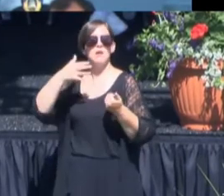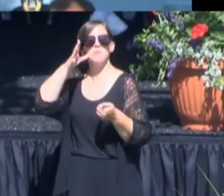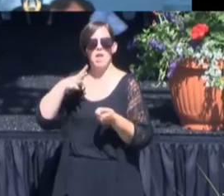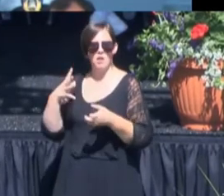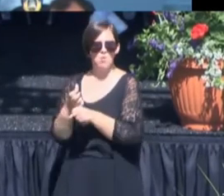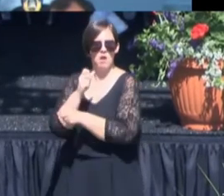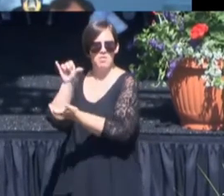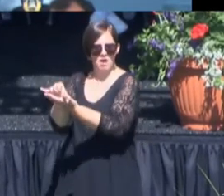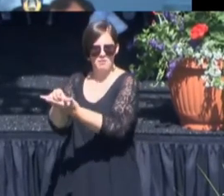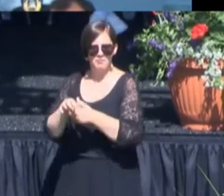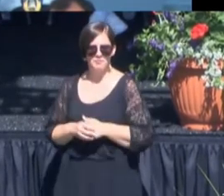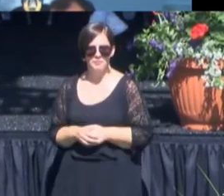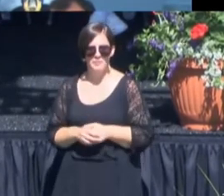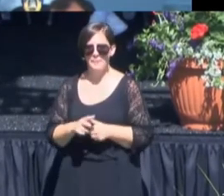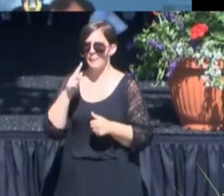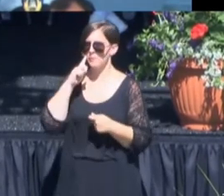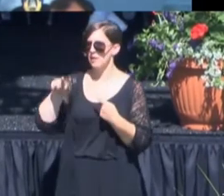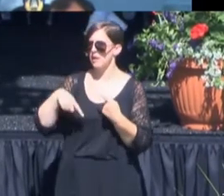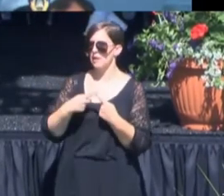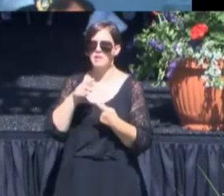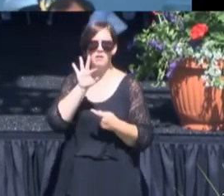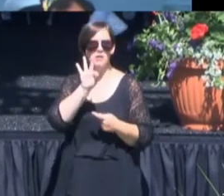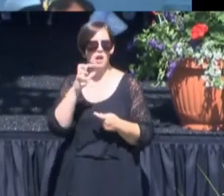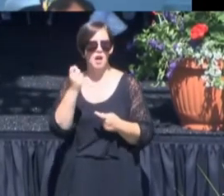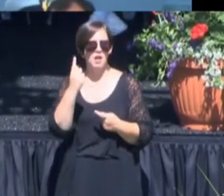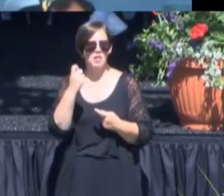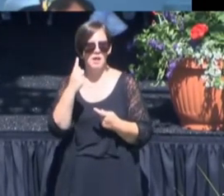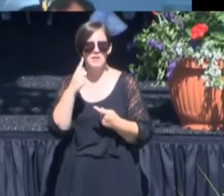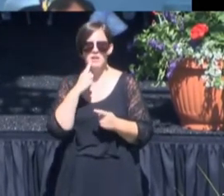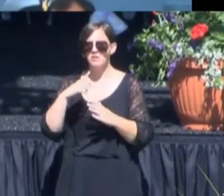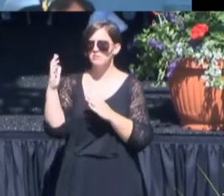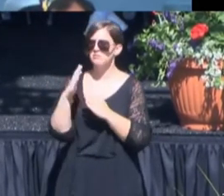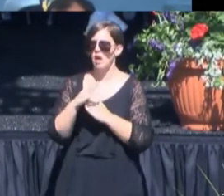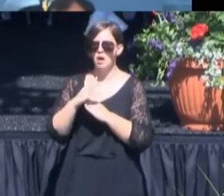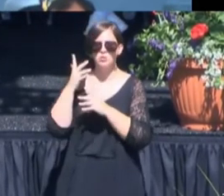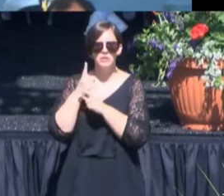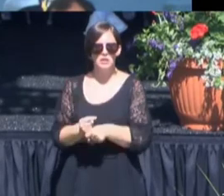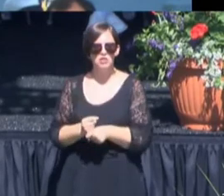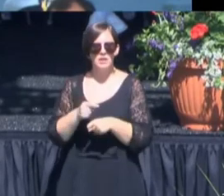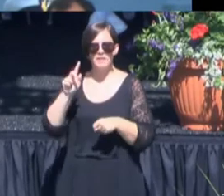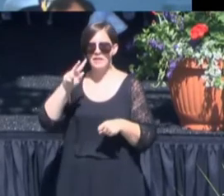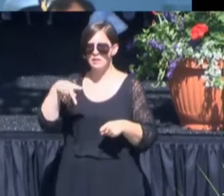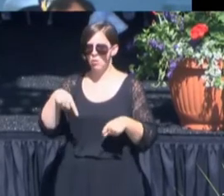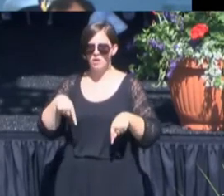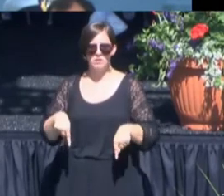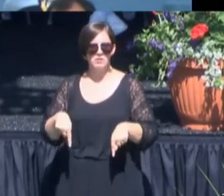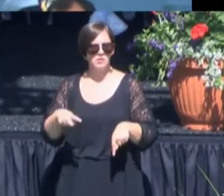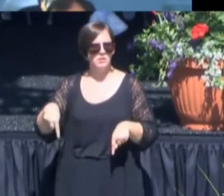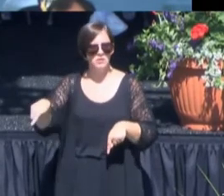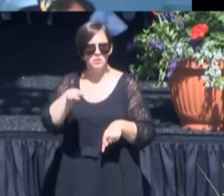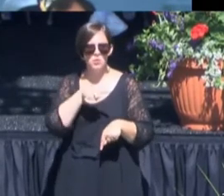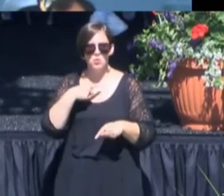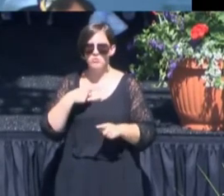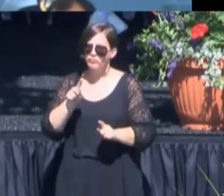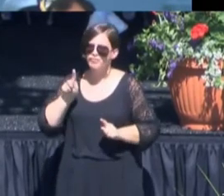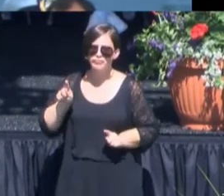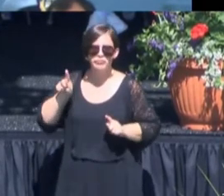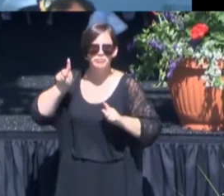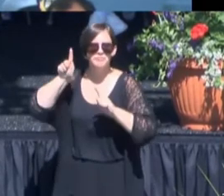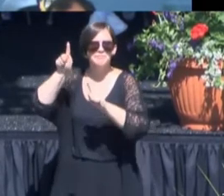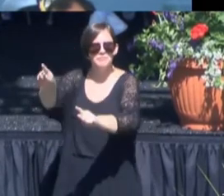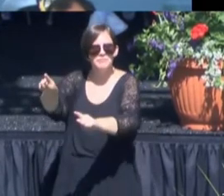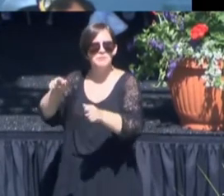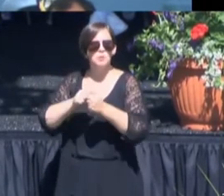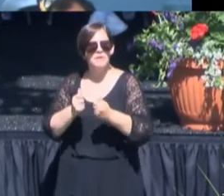on 9/11 and in the finest tradition of Kings Point, of your school, the cadets rushed unbidden toward the fire and